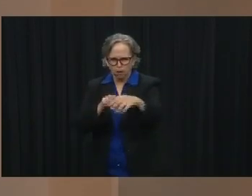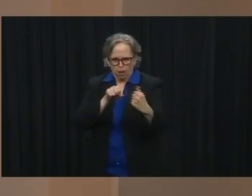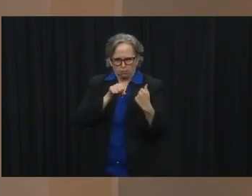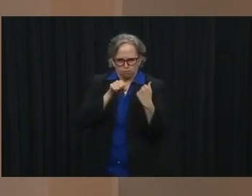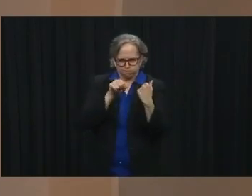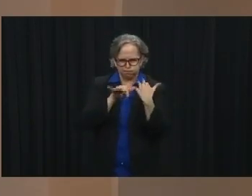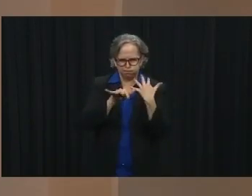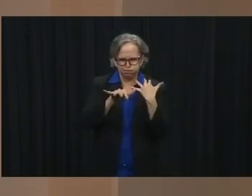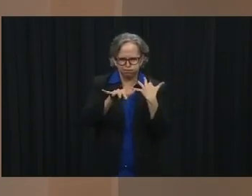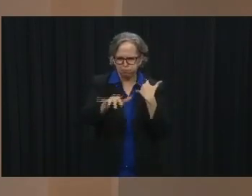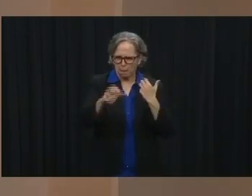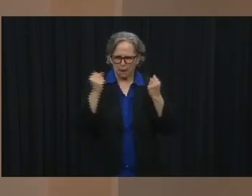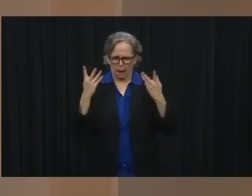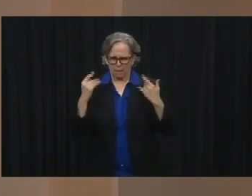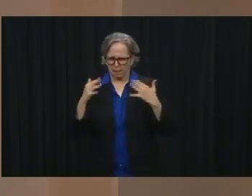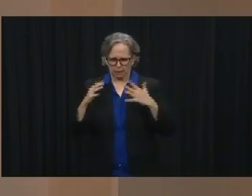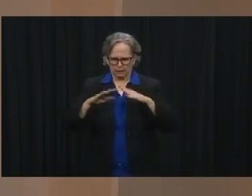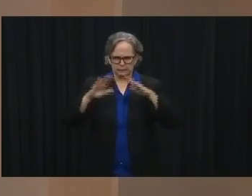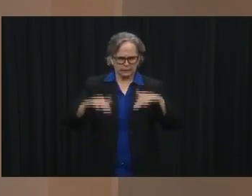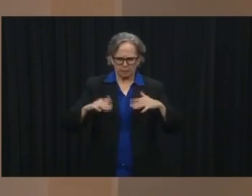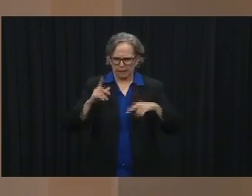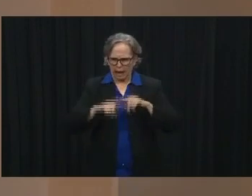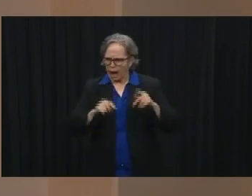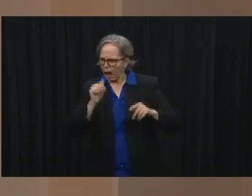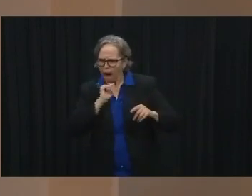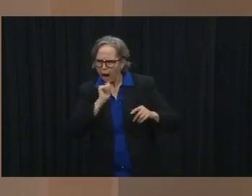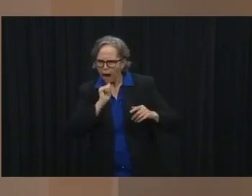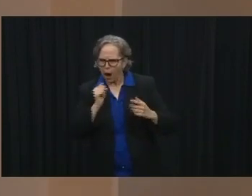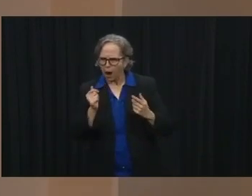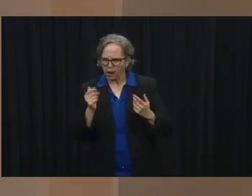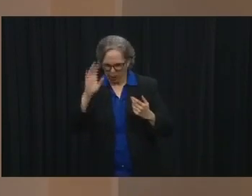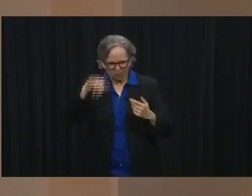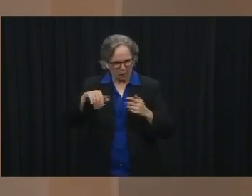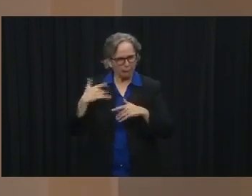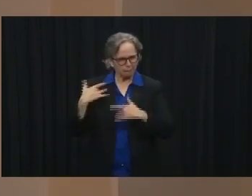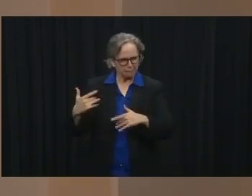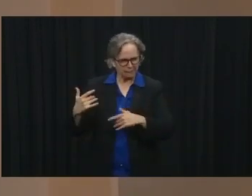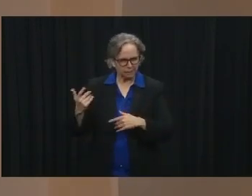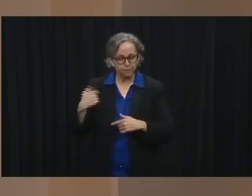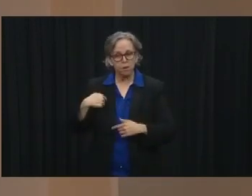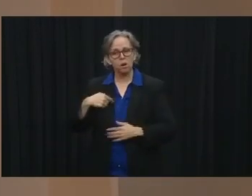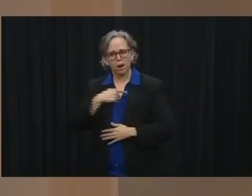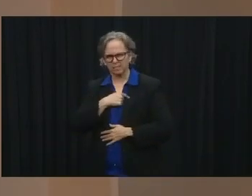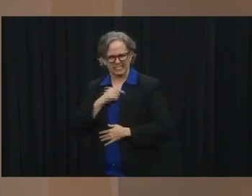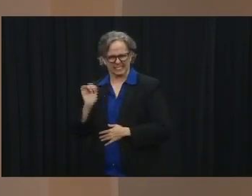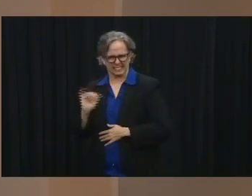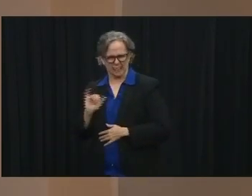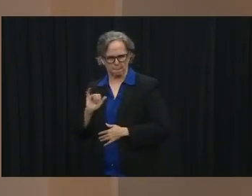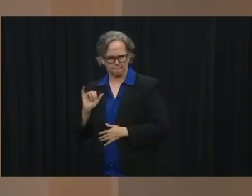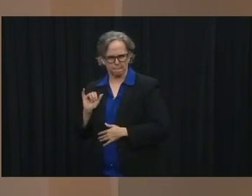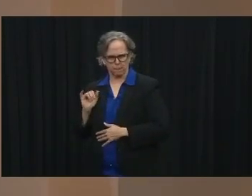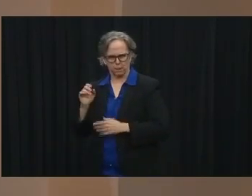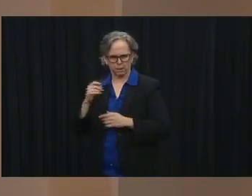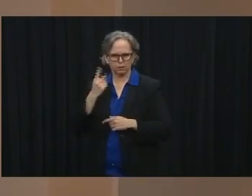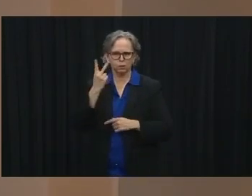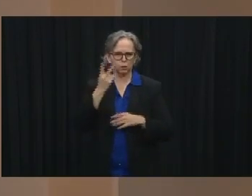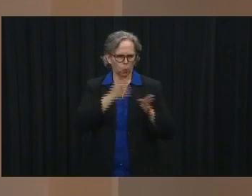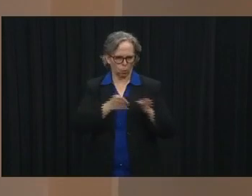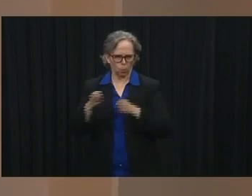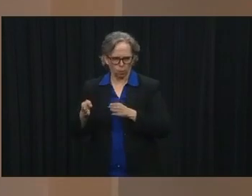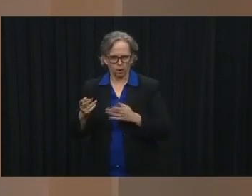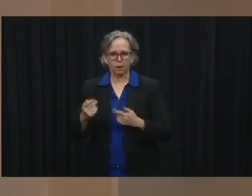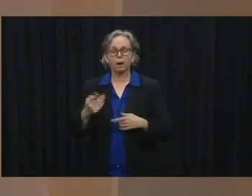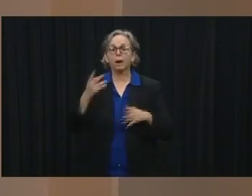system can't handle it. It's happening at two ends. It's happening at the state end, where the data is being received, but it's